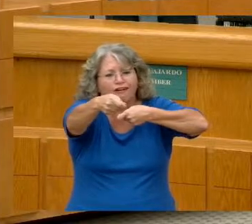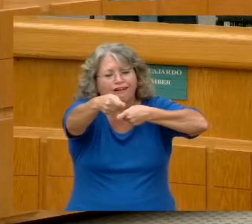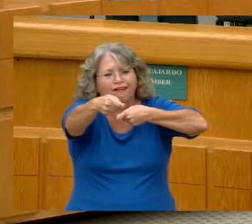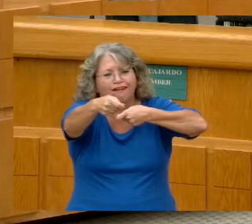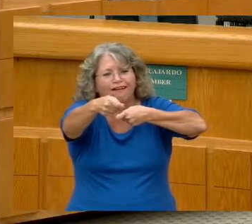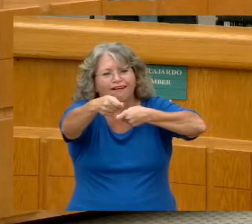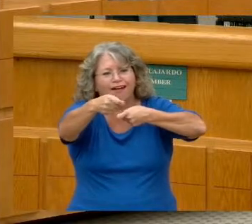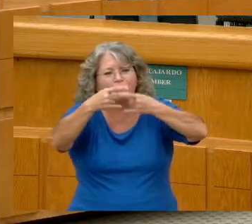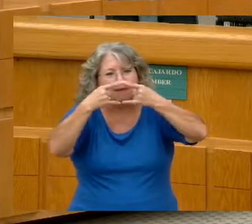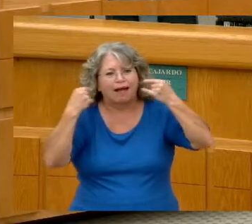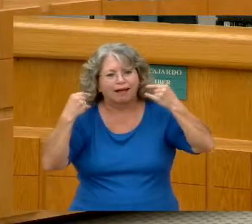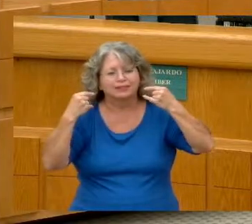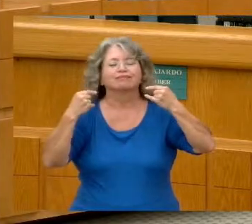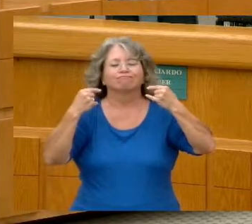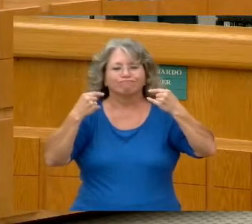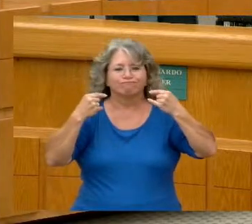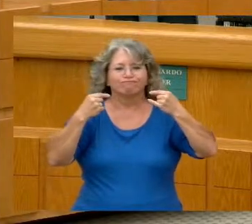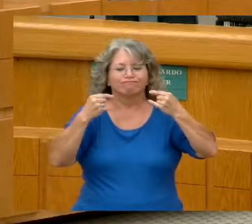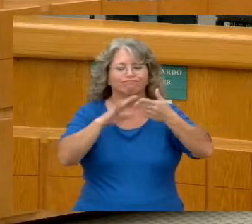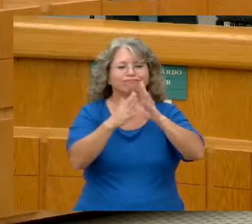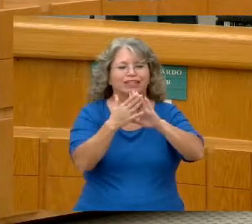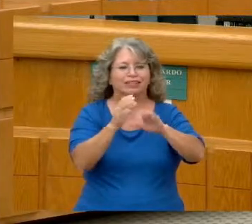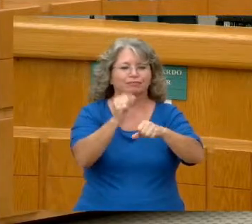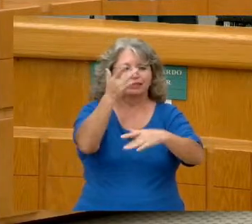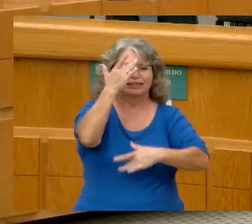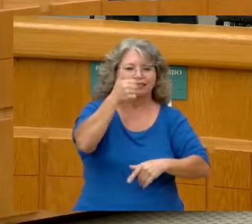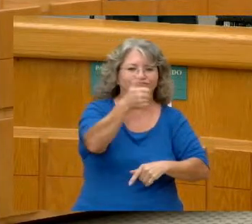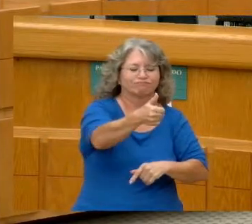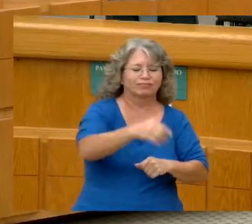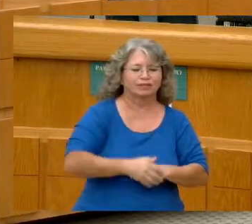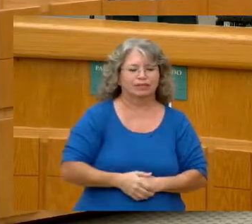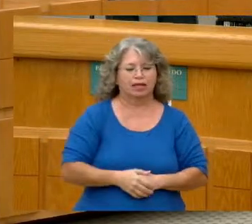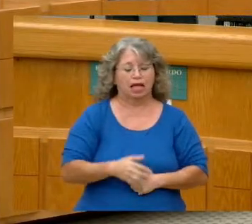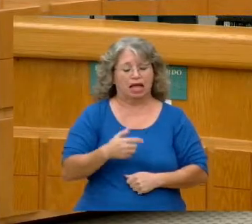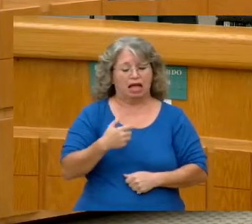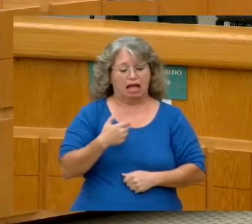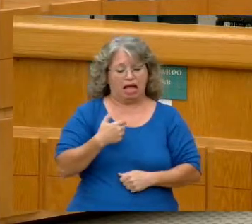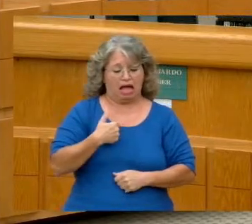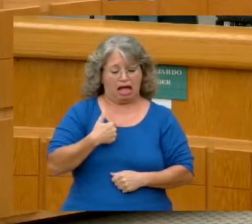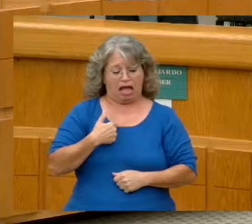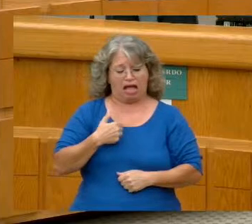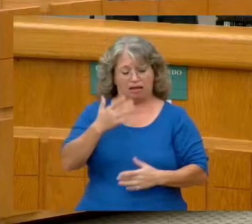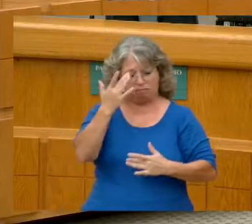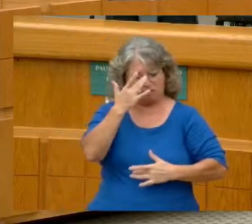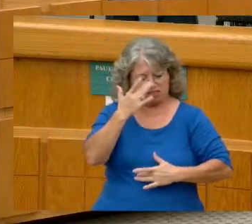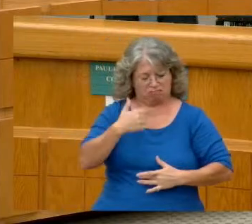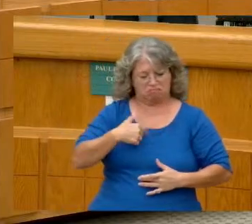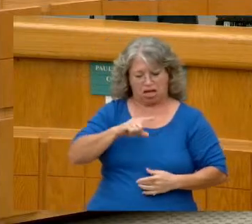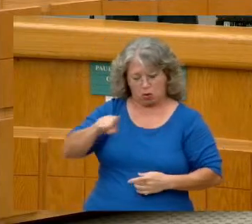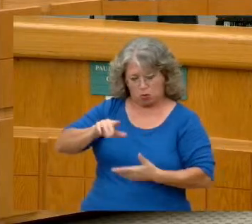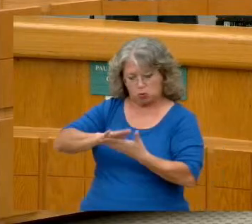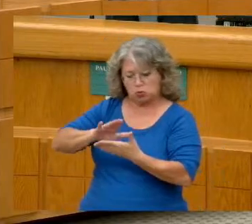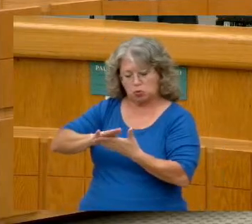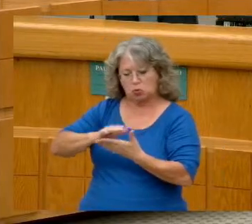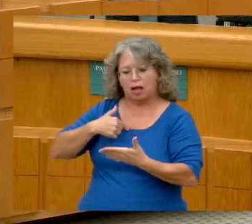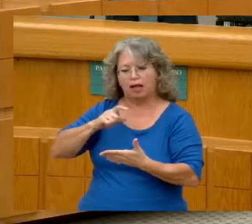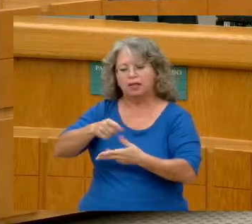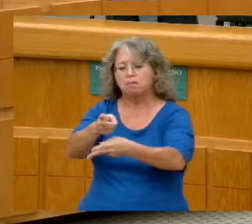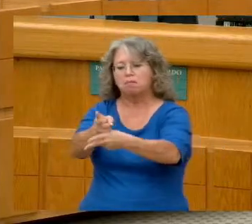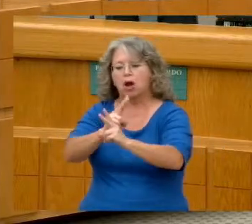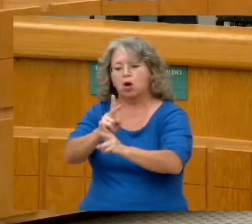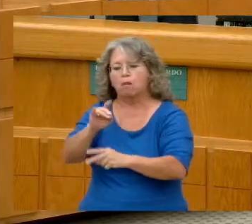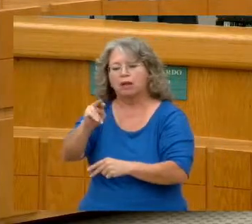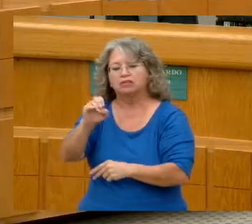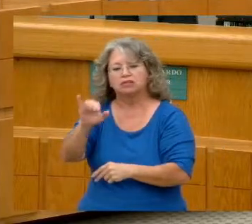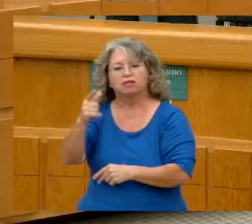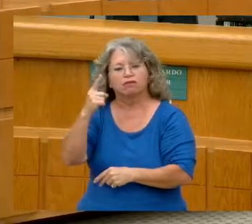up COVID-19. I'm sick, I'm in school, and I need to borrow a pencil to take my math test. So after I complete the test, I drop the